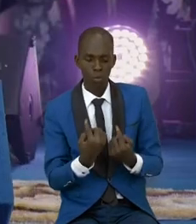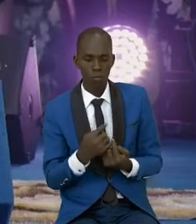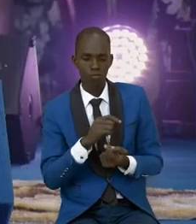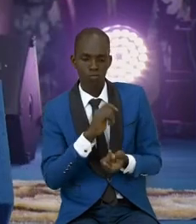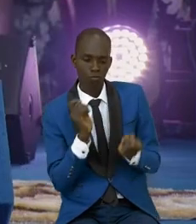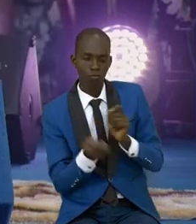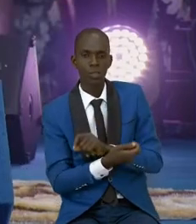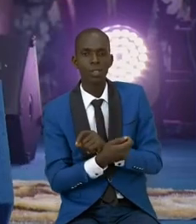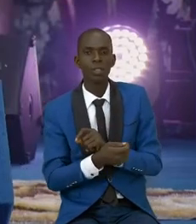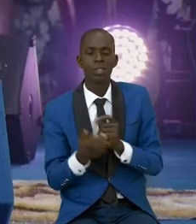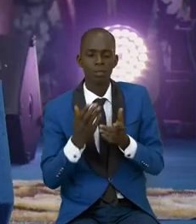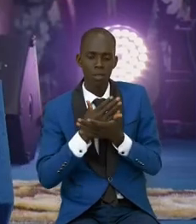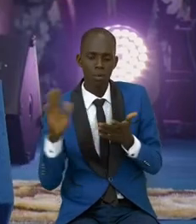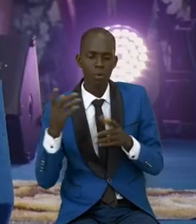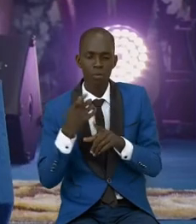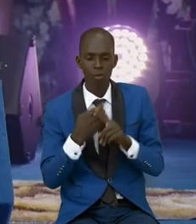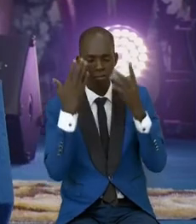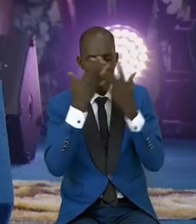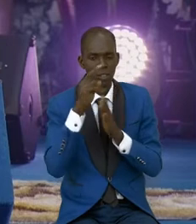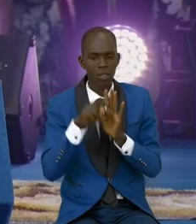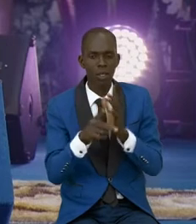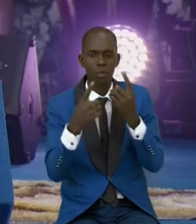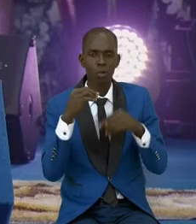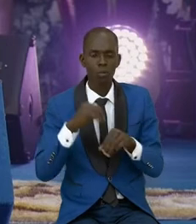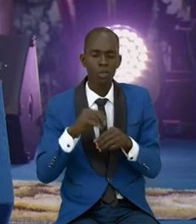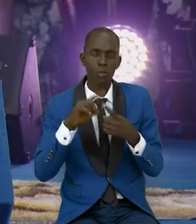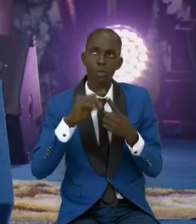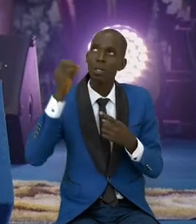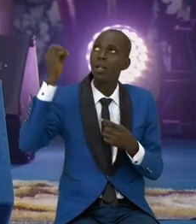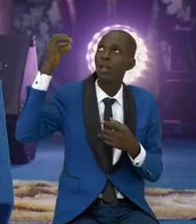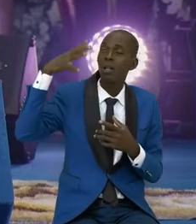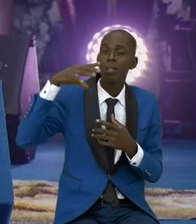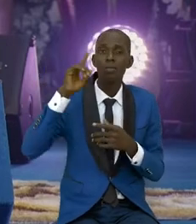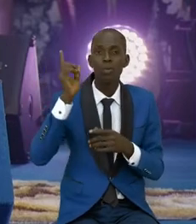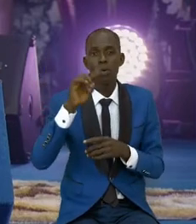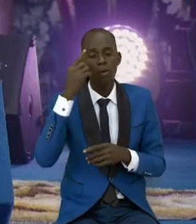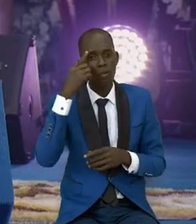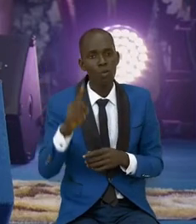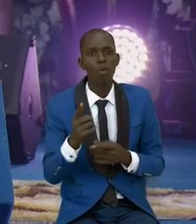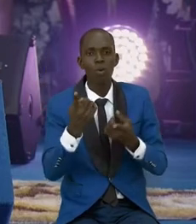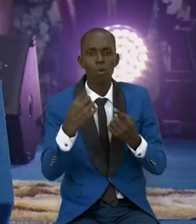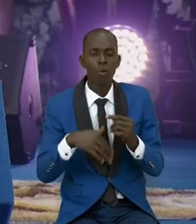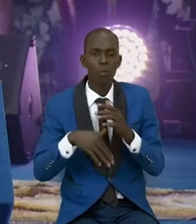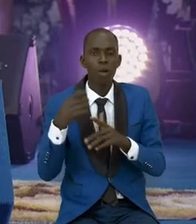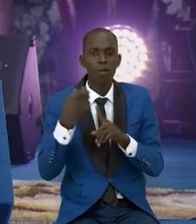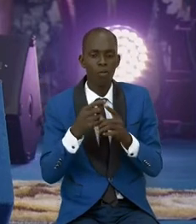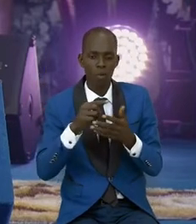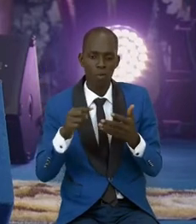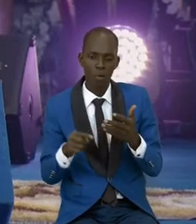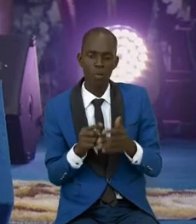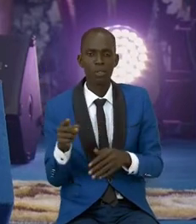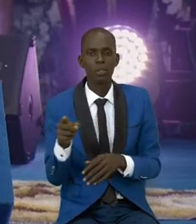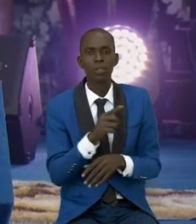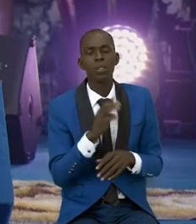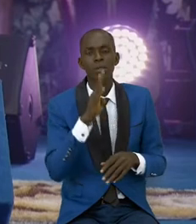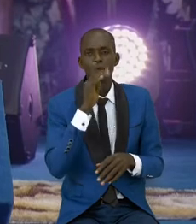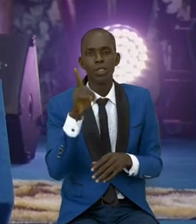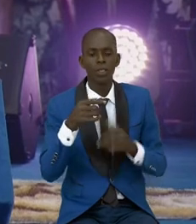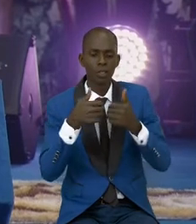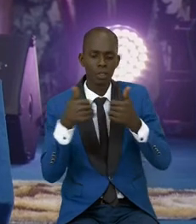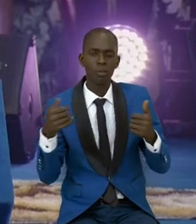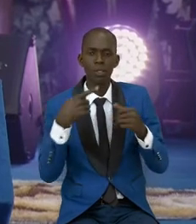from darkness and come into the light. Wherefore come out from among them and be ye separate, says the